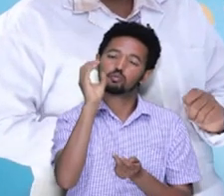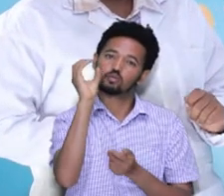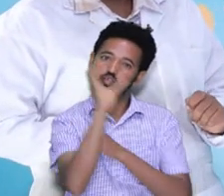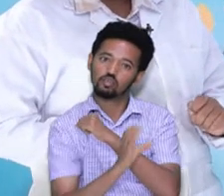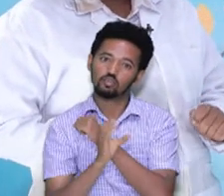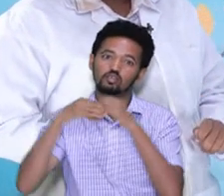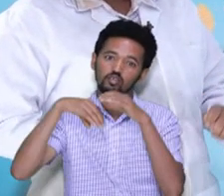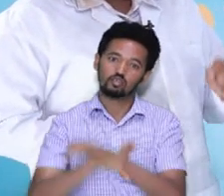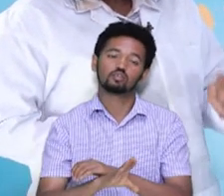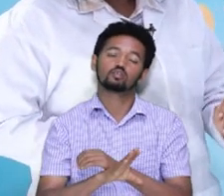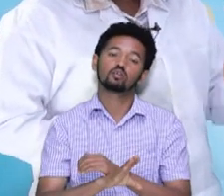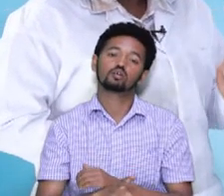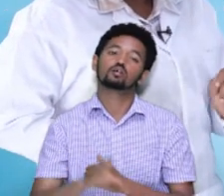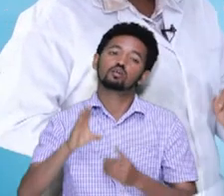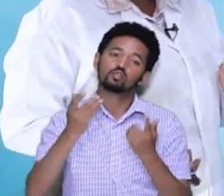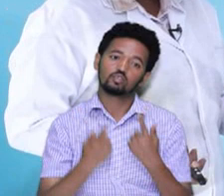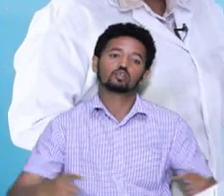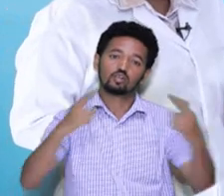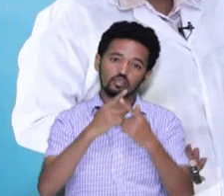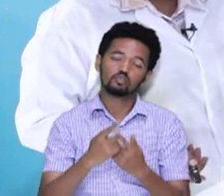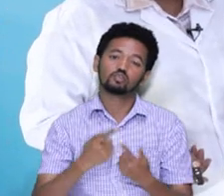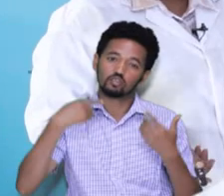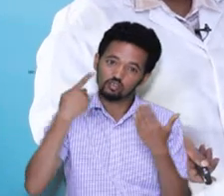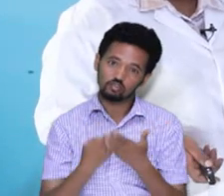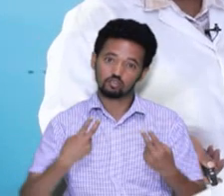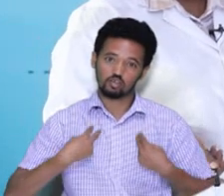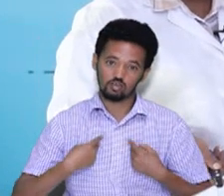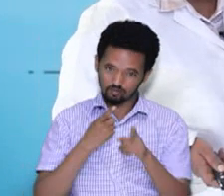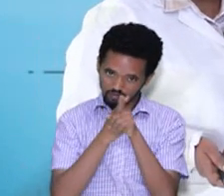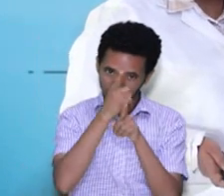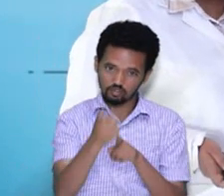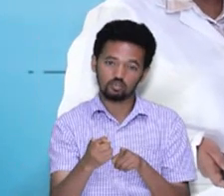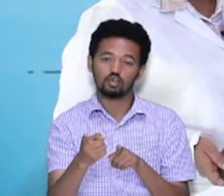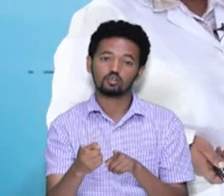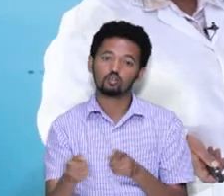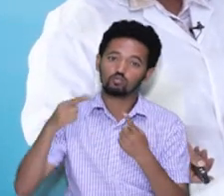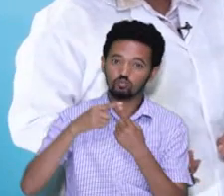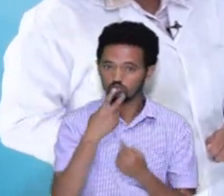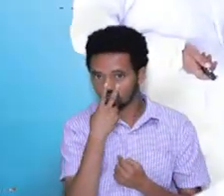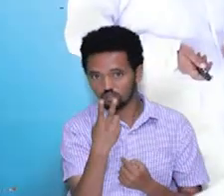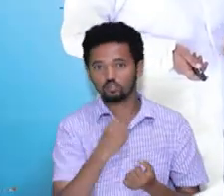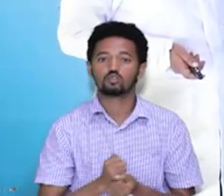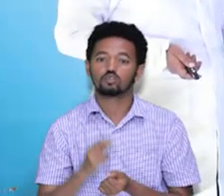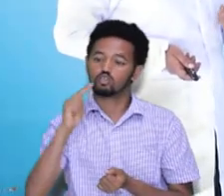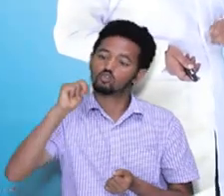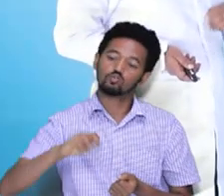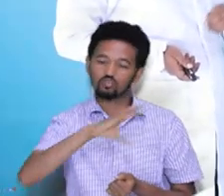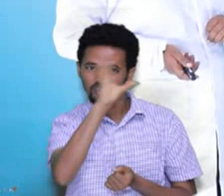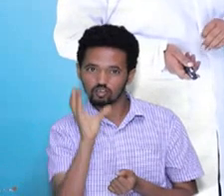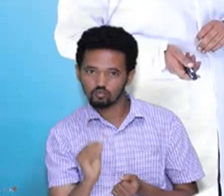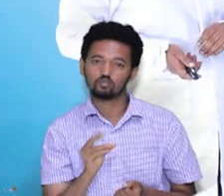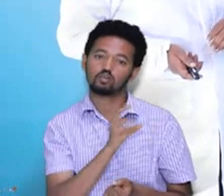the region. All the states of this region have direct access to the sea. North Africa